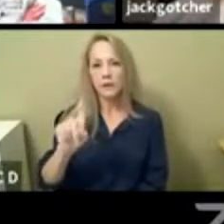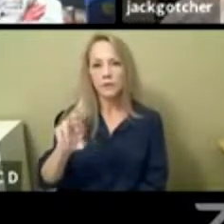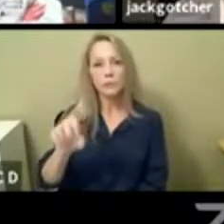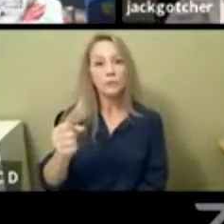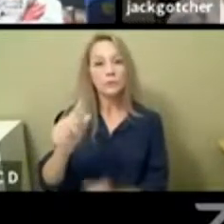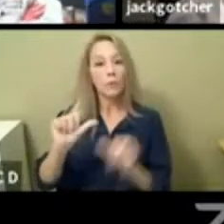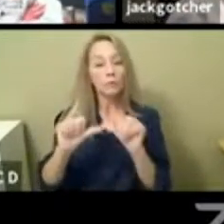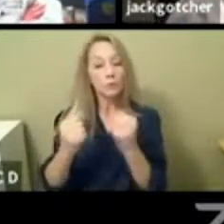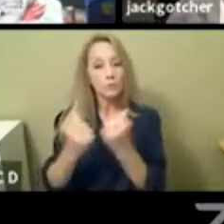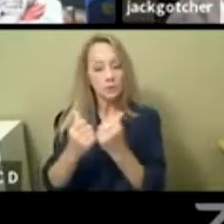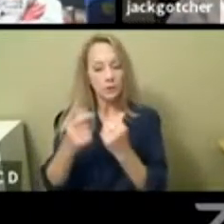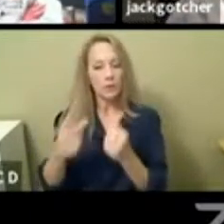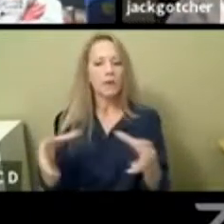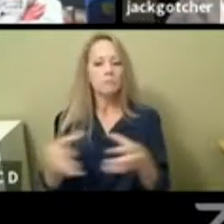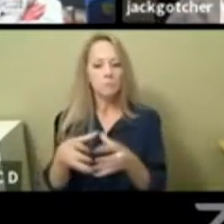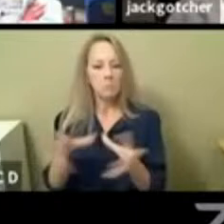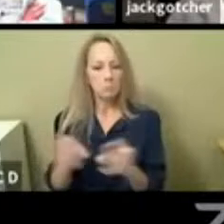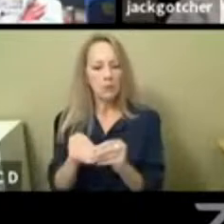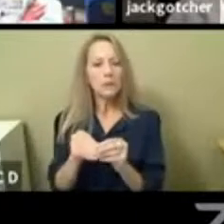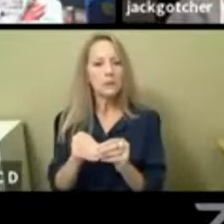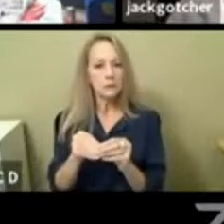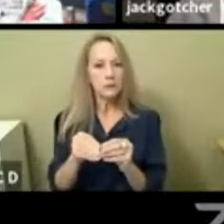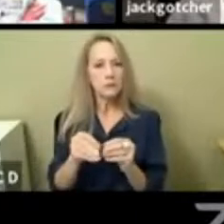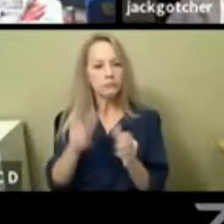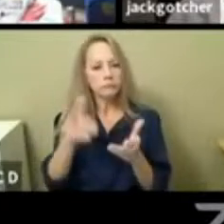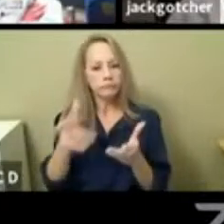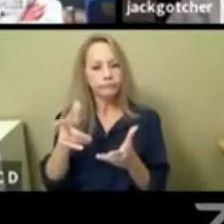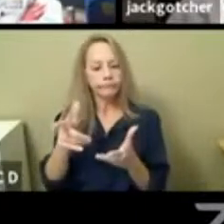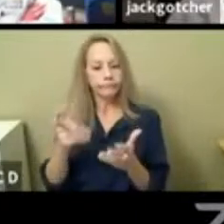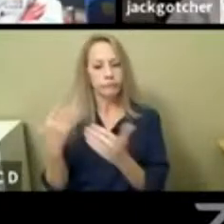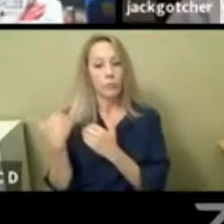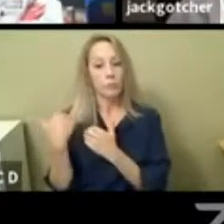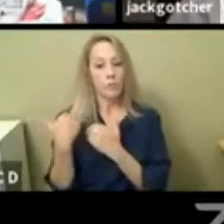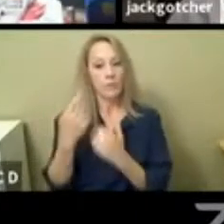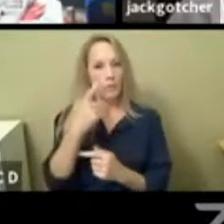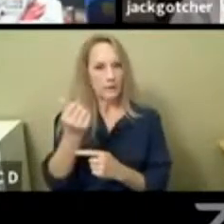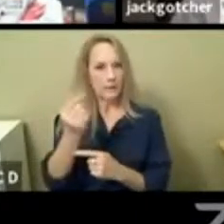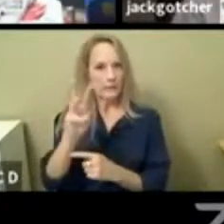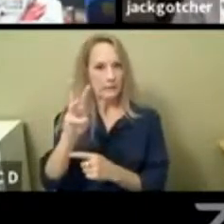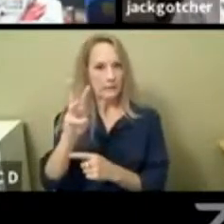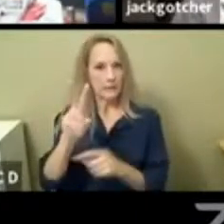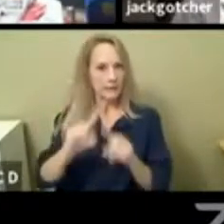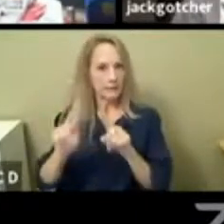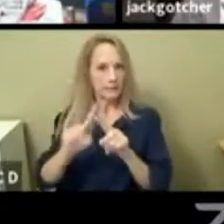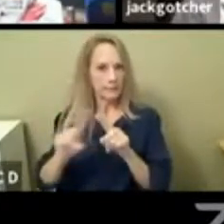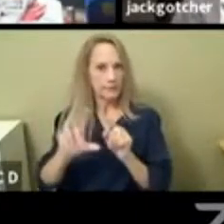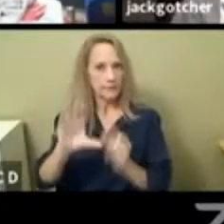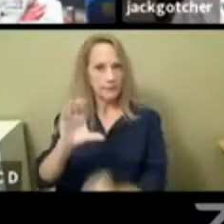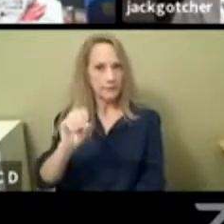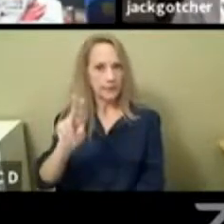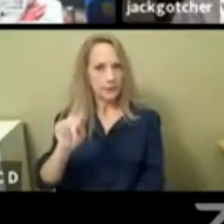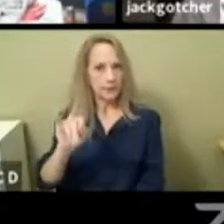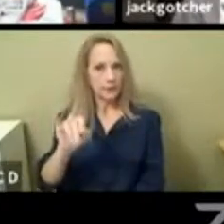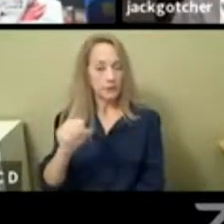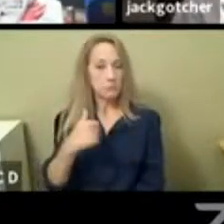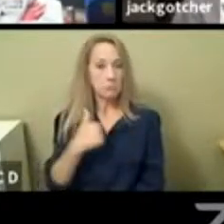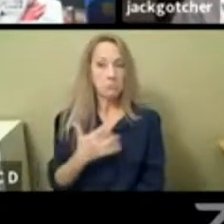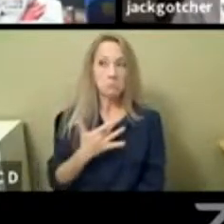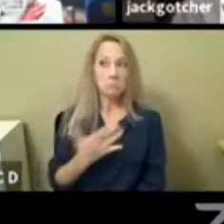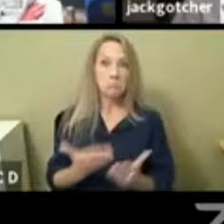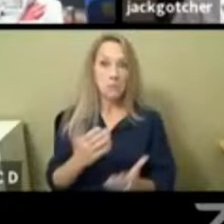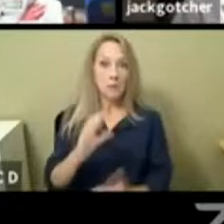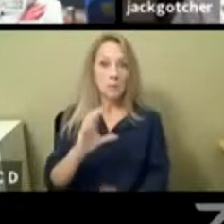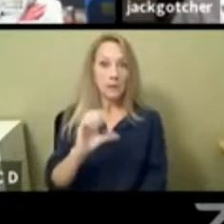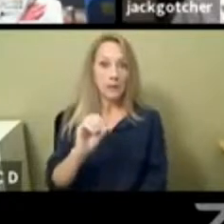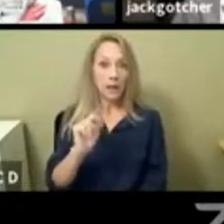governmental group that does some healthcare, covers 16 counties. I would think that the county mayors